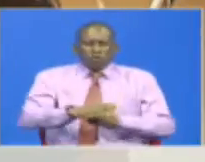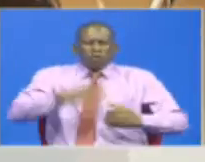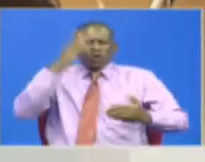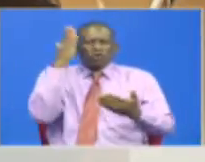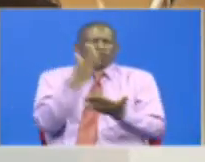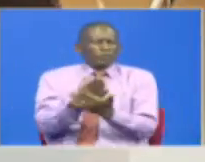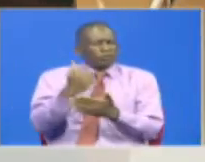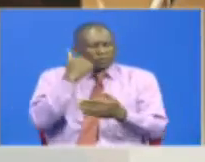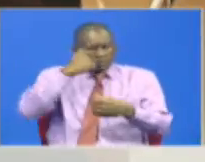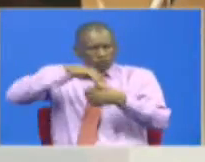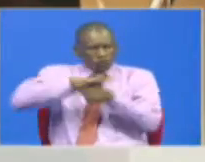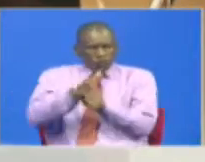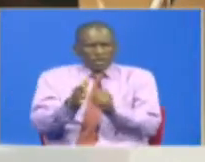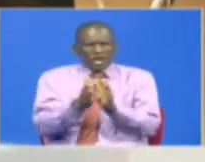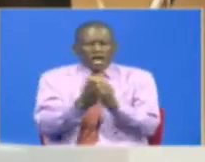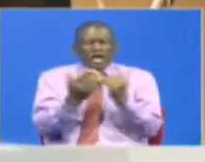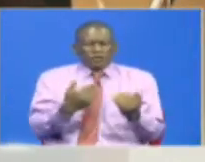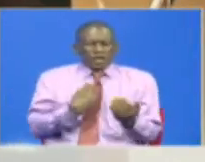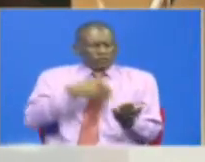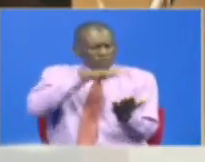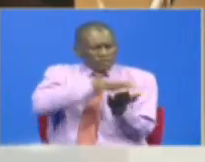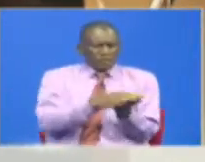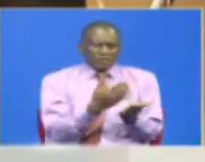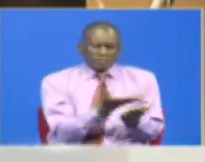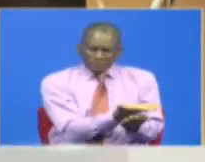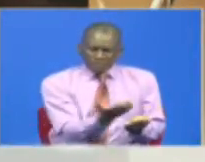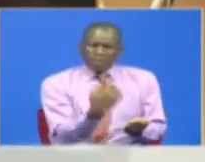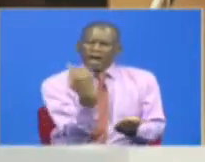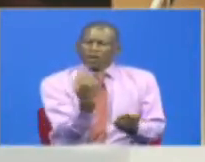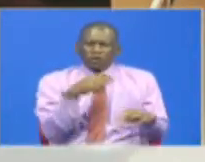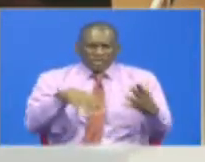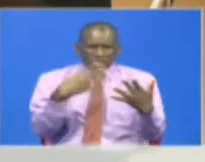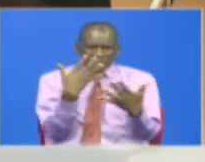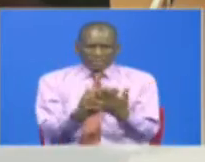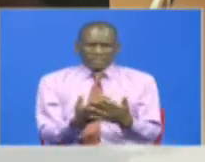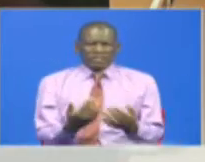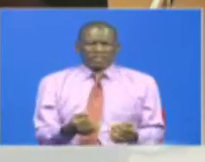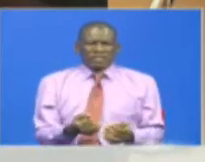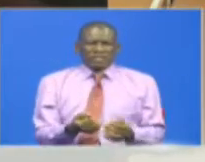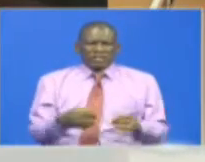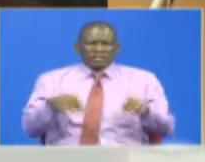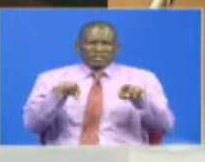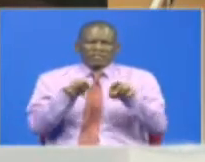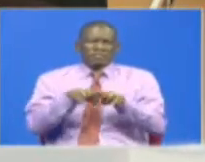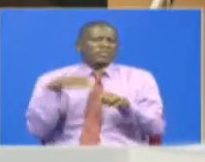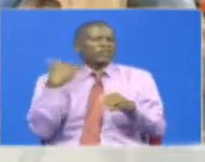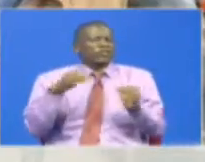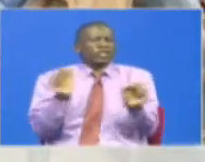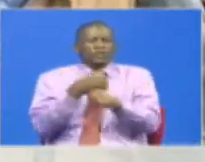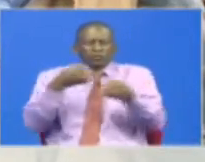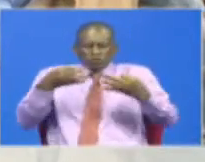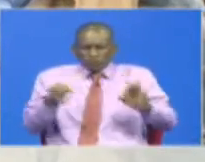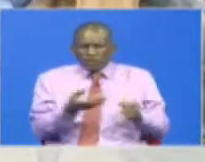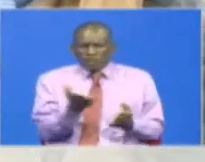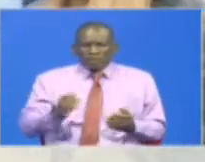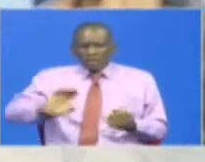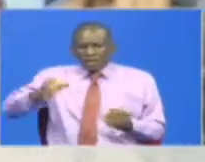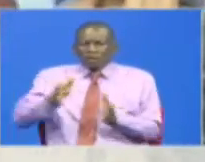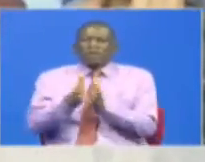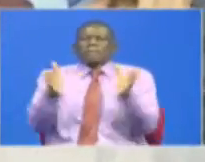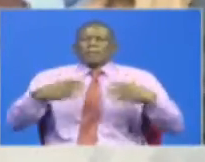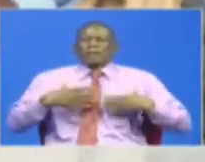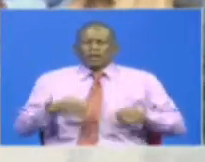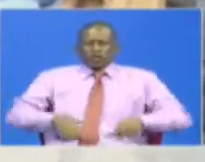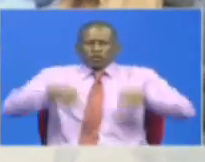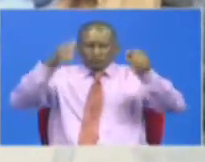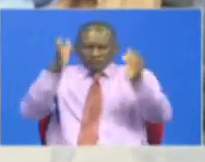and we have isolated them in the cells because they are still criminals, we can't release them. County public health